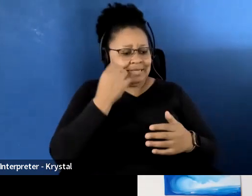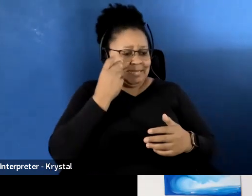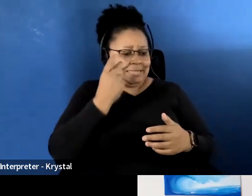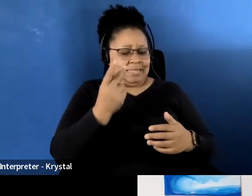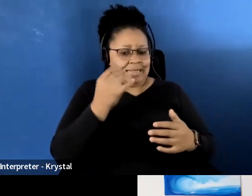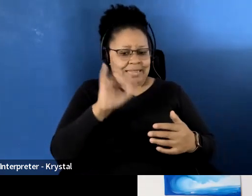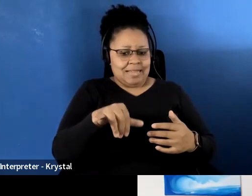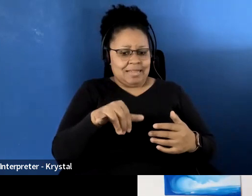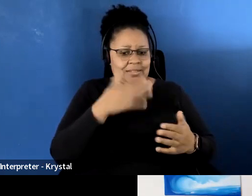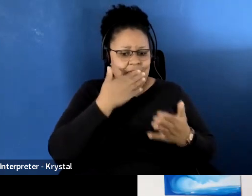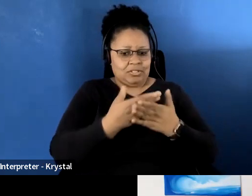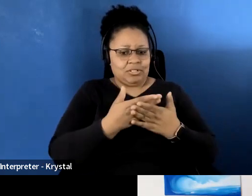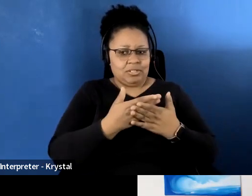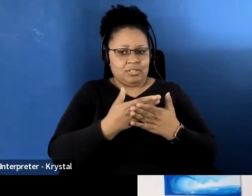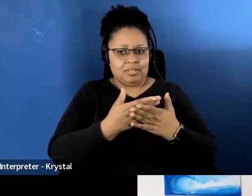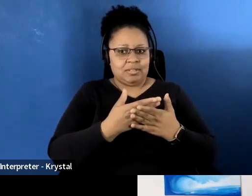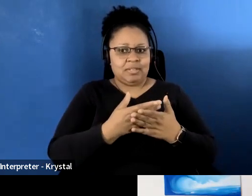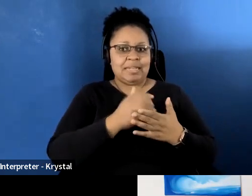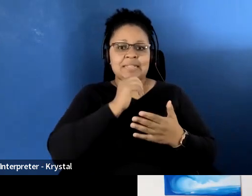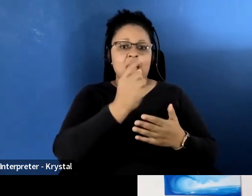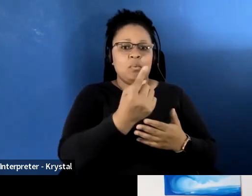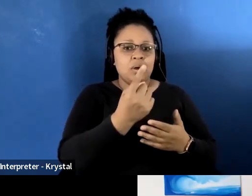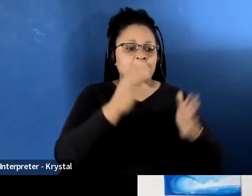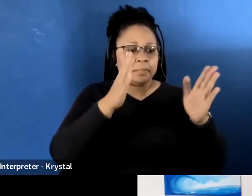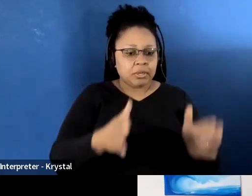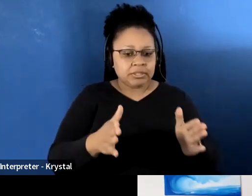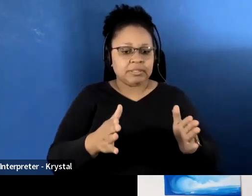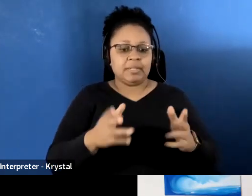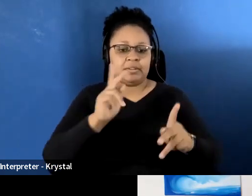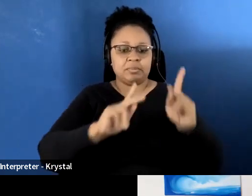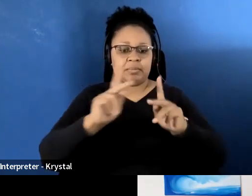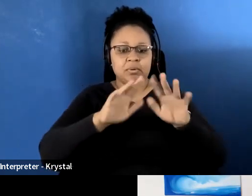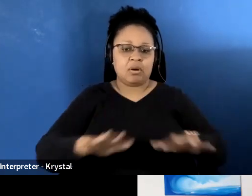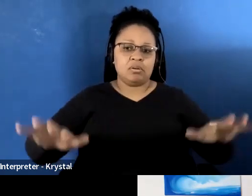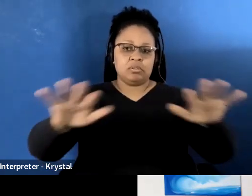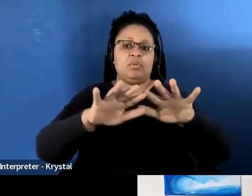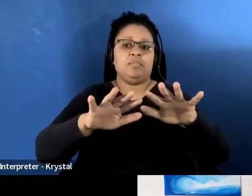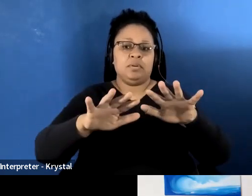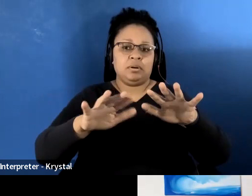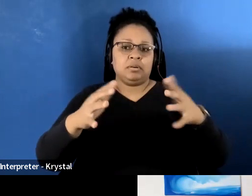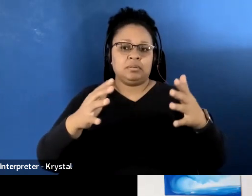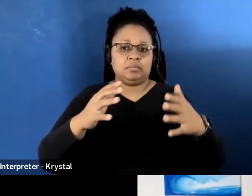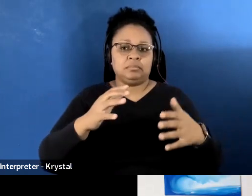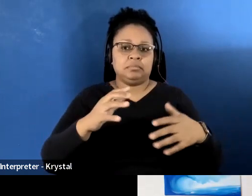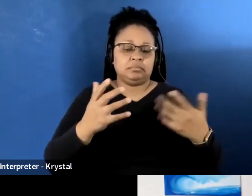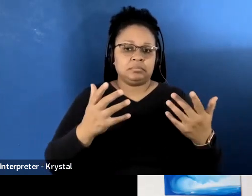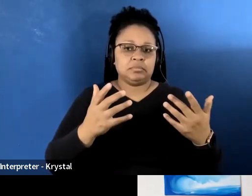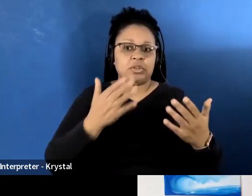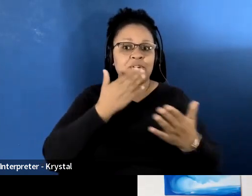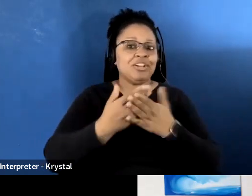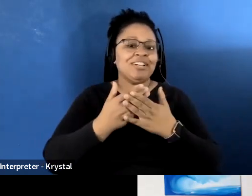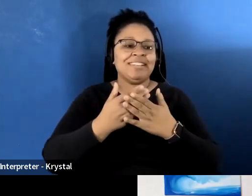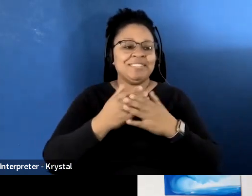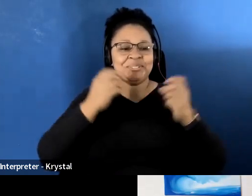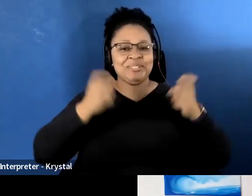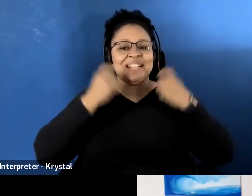is it's not just one person. There's people all over that are dealing with this. And good job celebrating COVID for